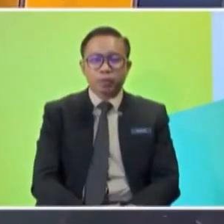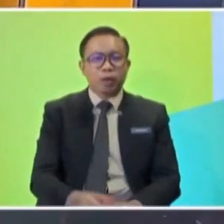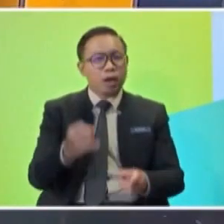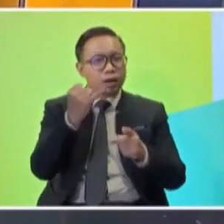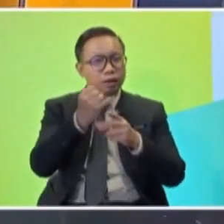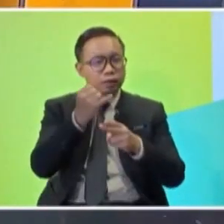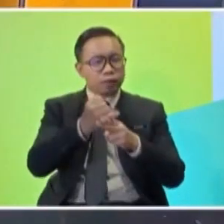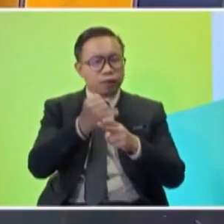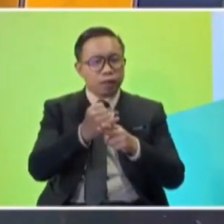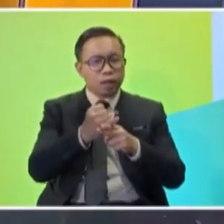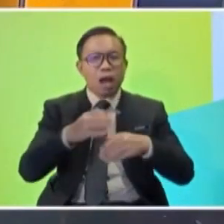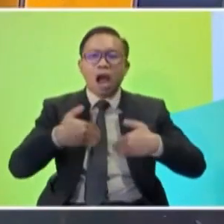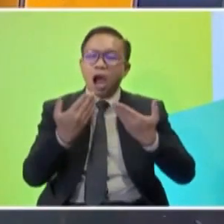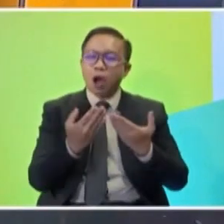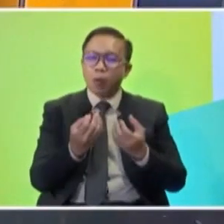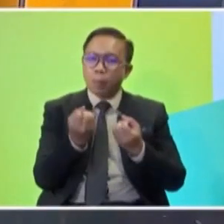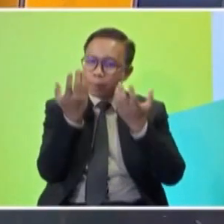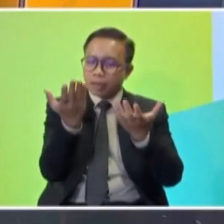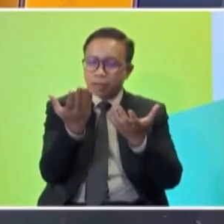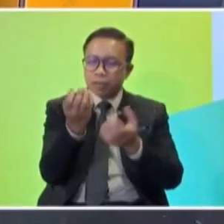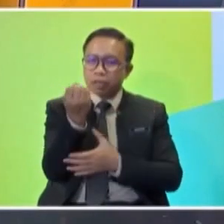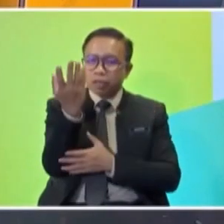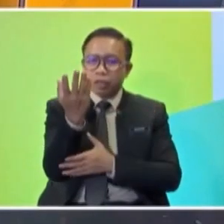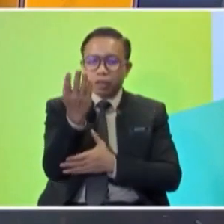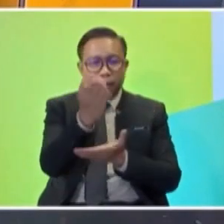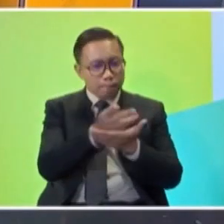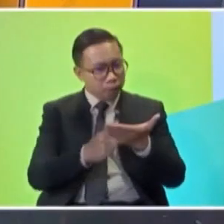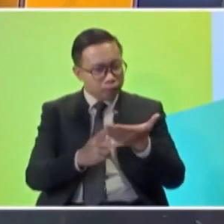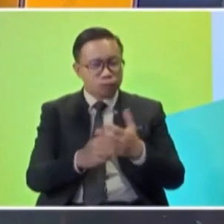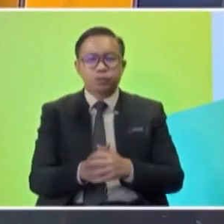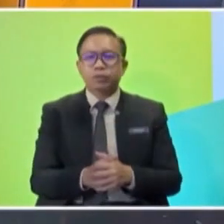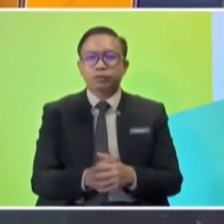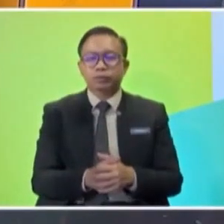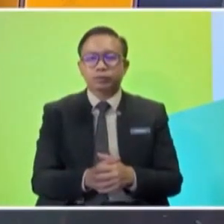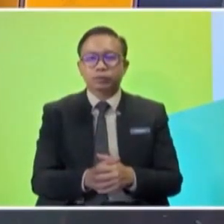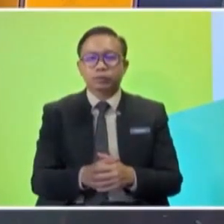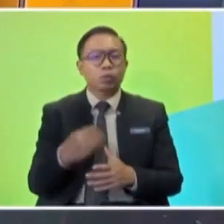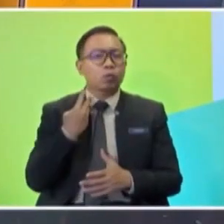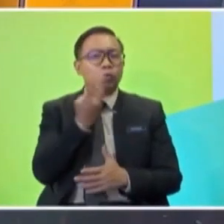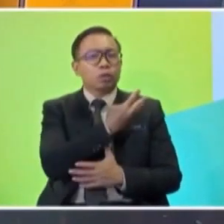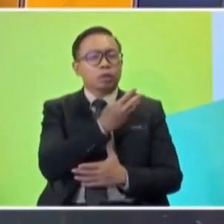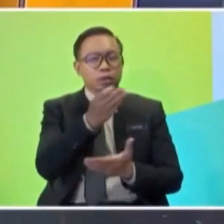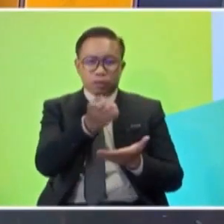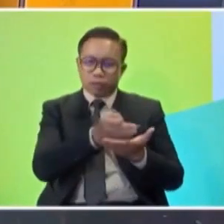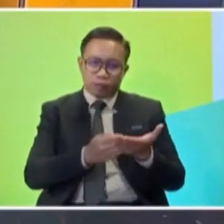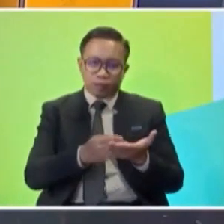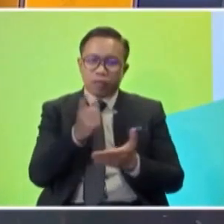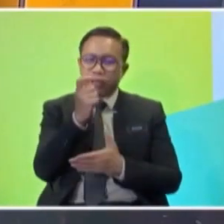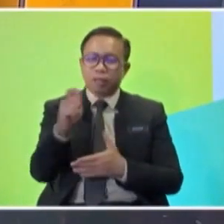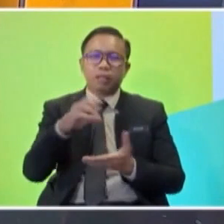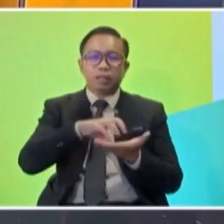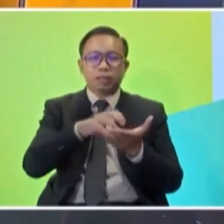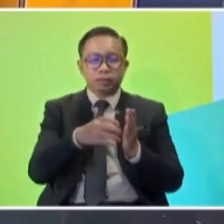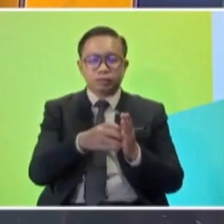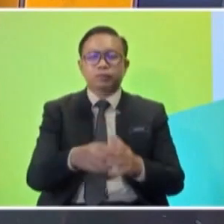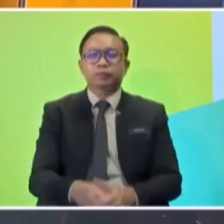how many parts of the cake will each of your siblings will get. Exactly, exactly. Now, we're going to divide the cake now,